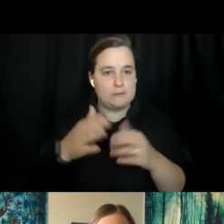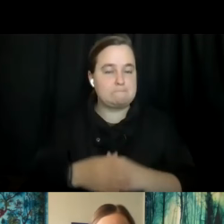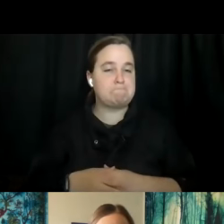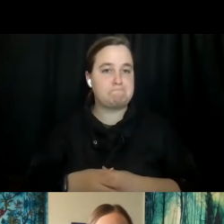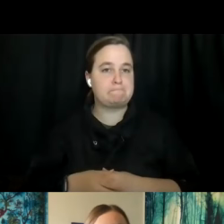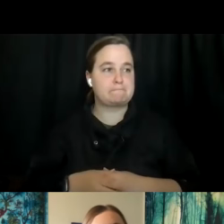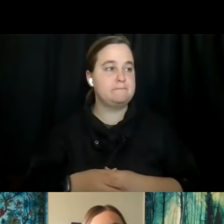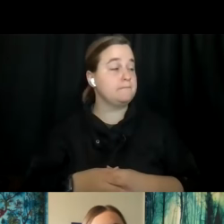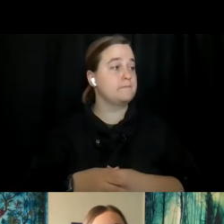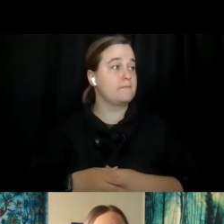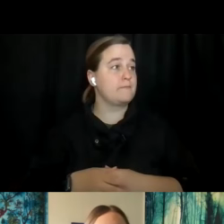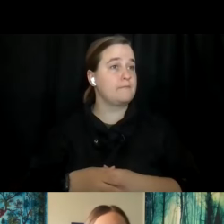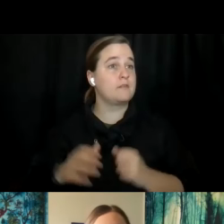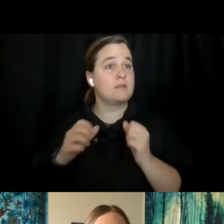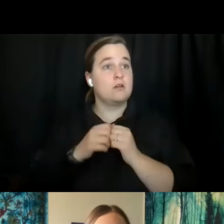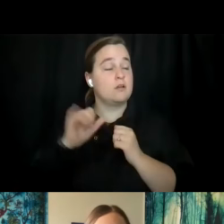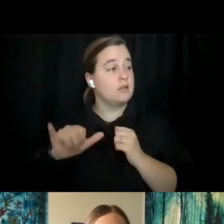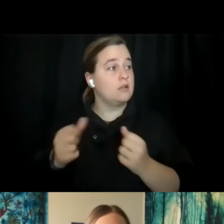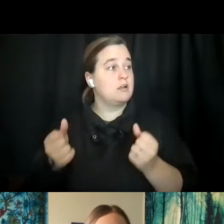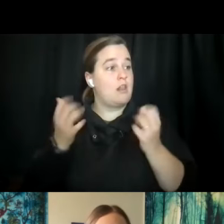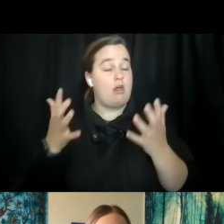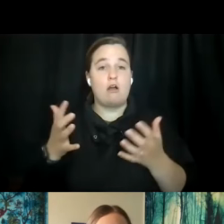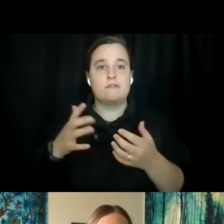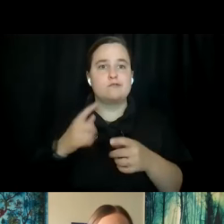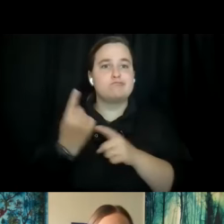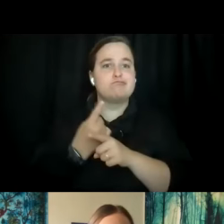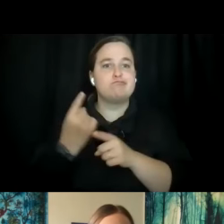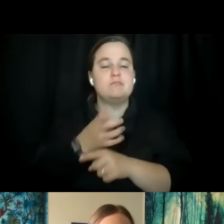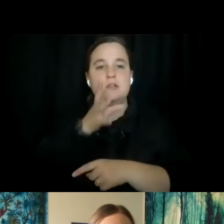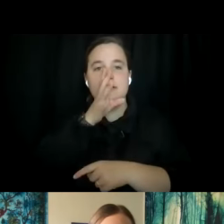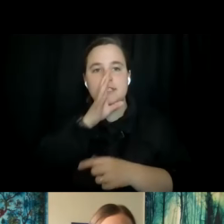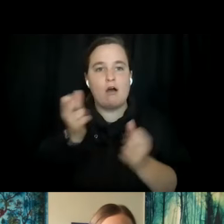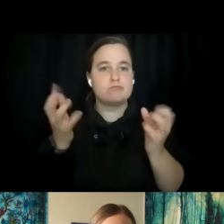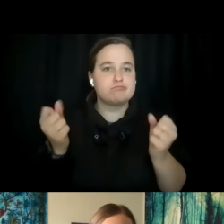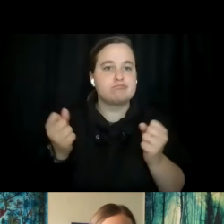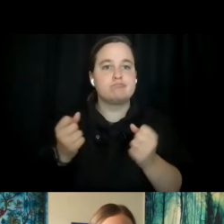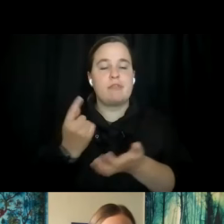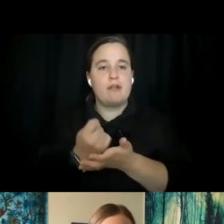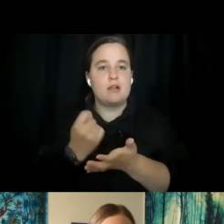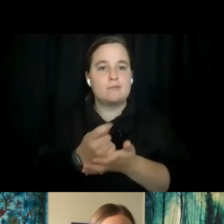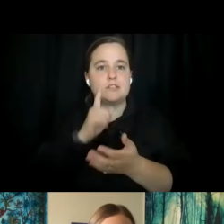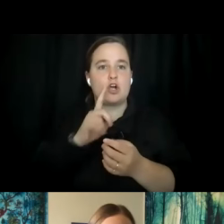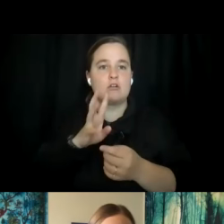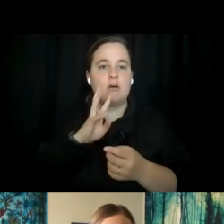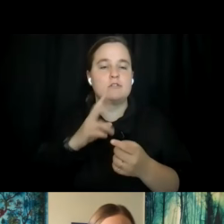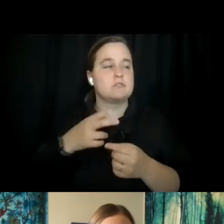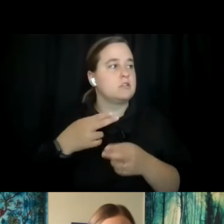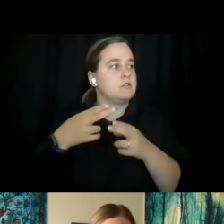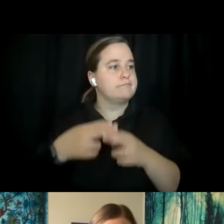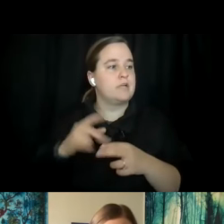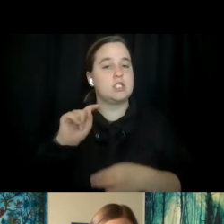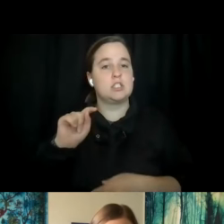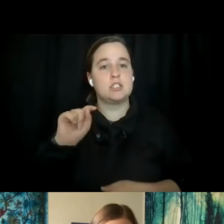Okay, so with that, a lot of traditional talk therapies are top-down approaches, as they call it. So starting with